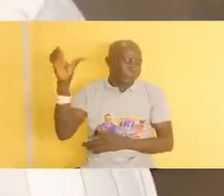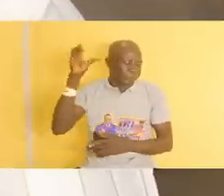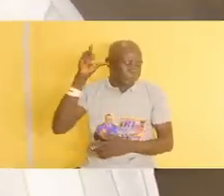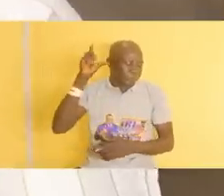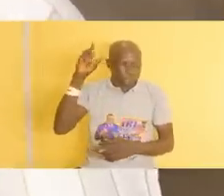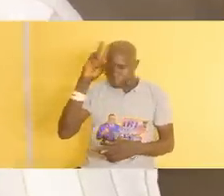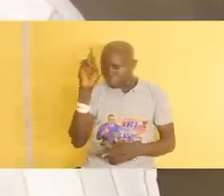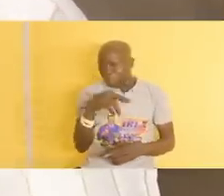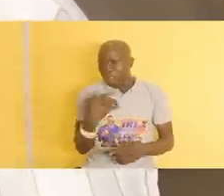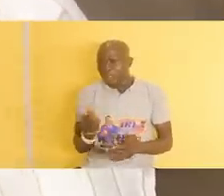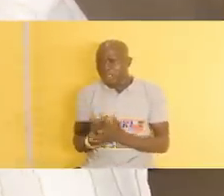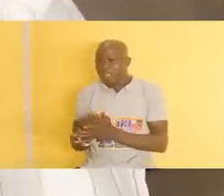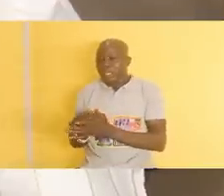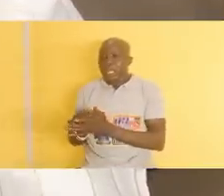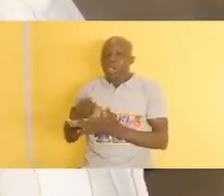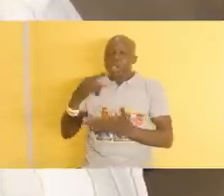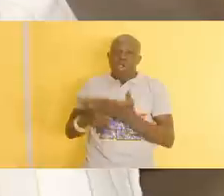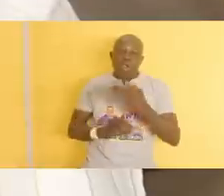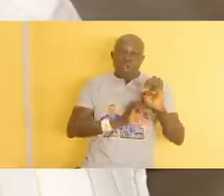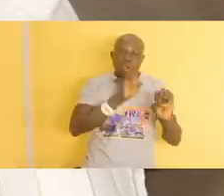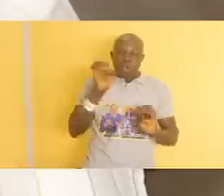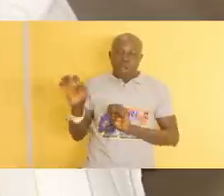This is what you have said that.